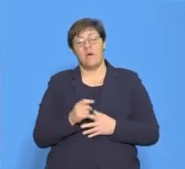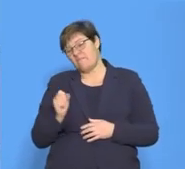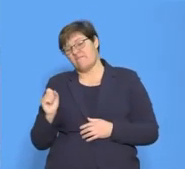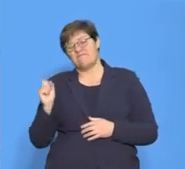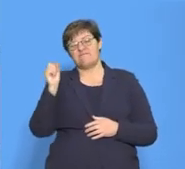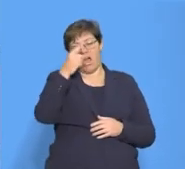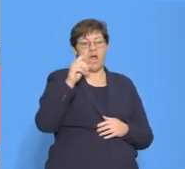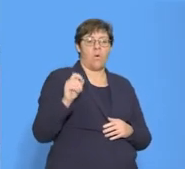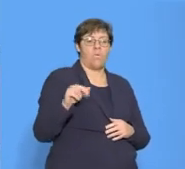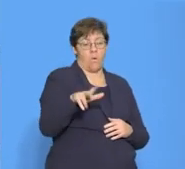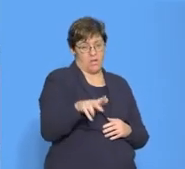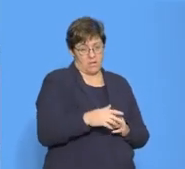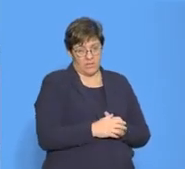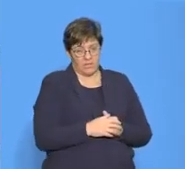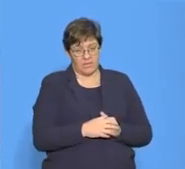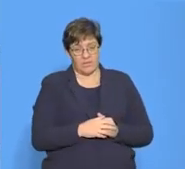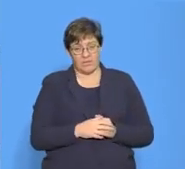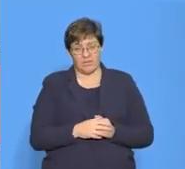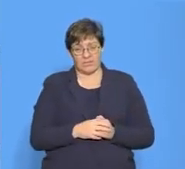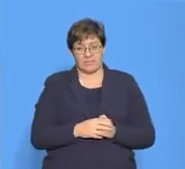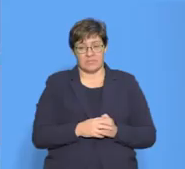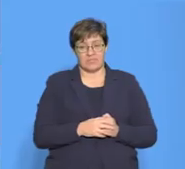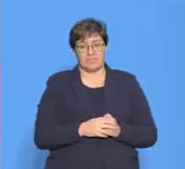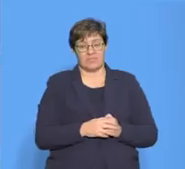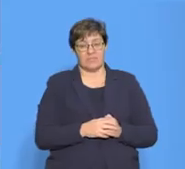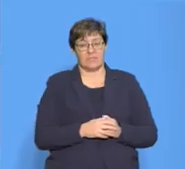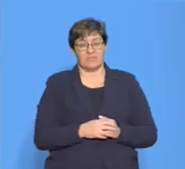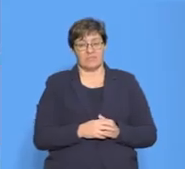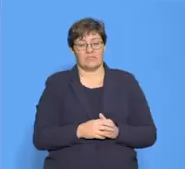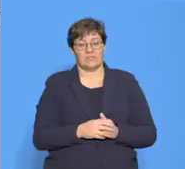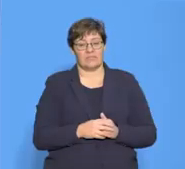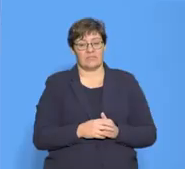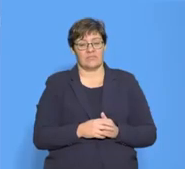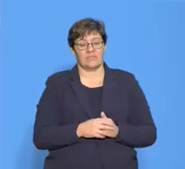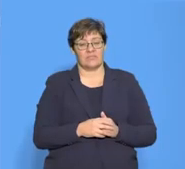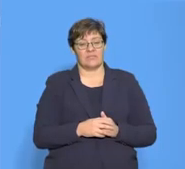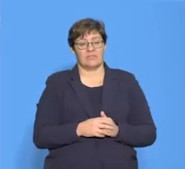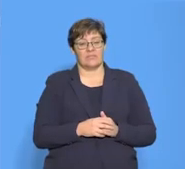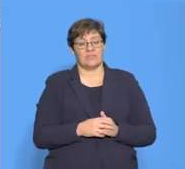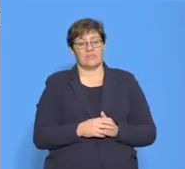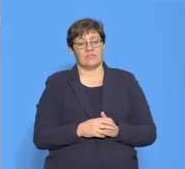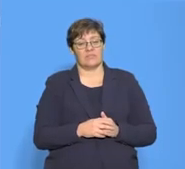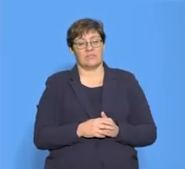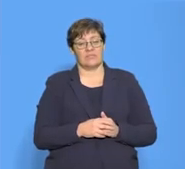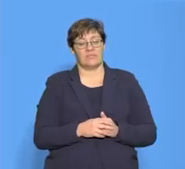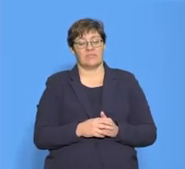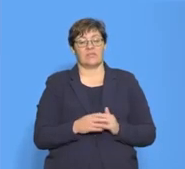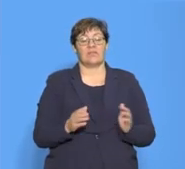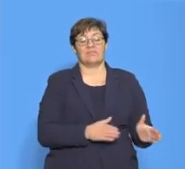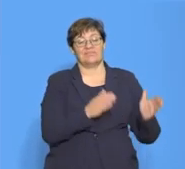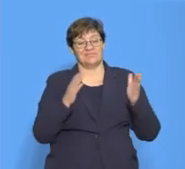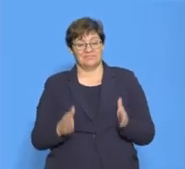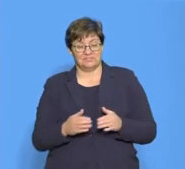to walk further distances or longer distances and move in that way.